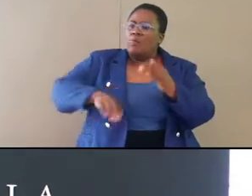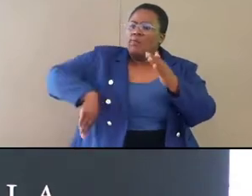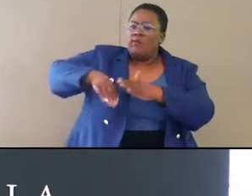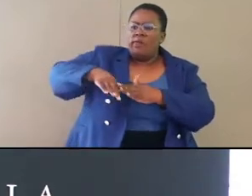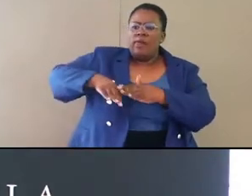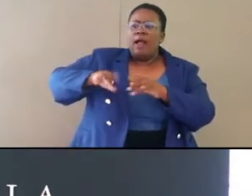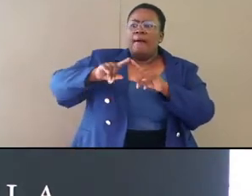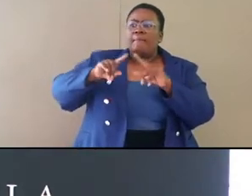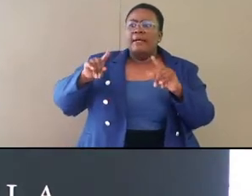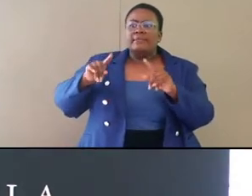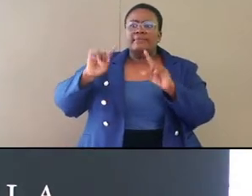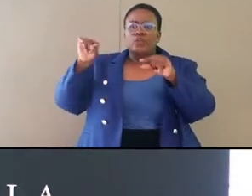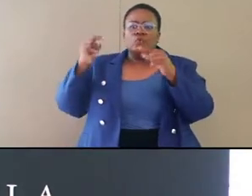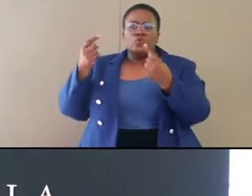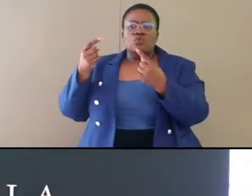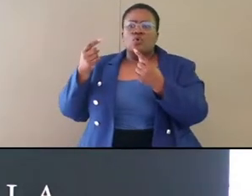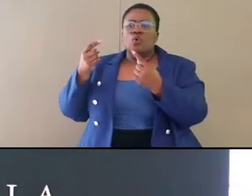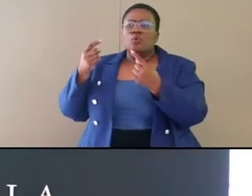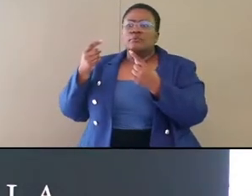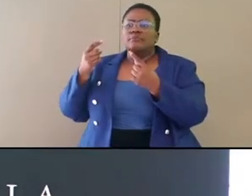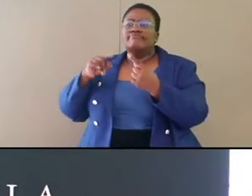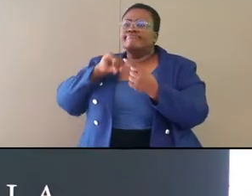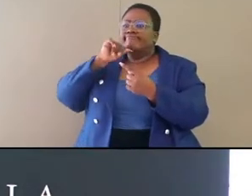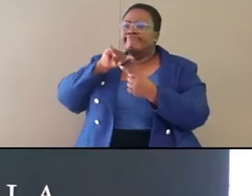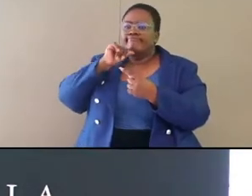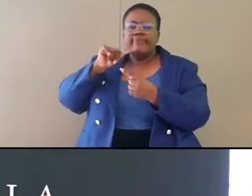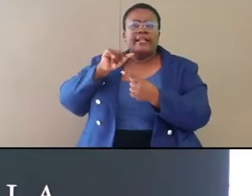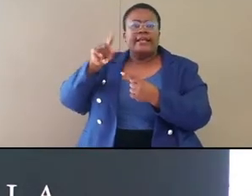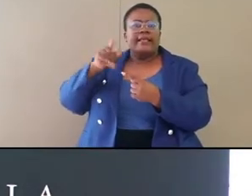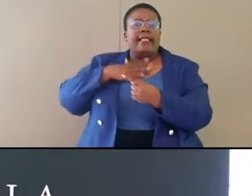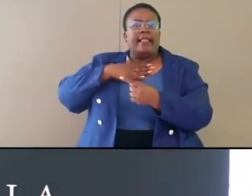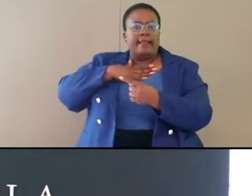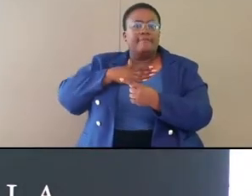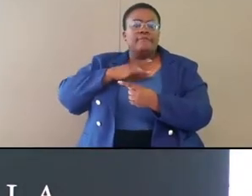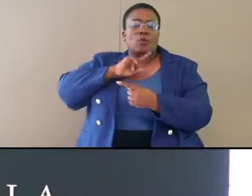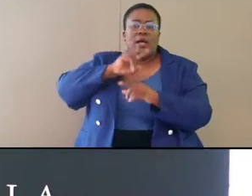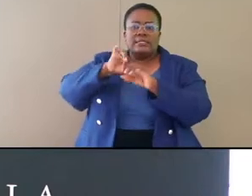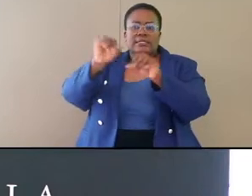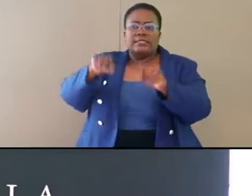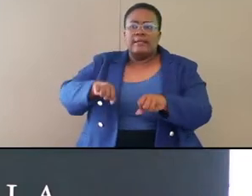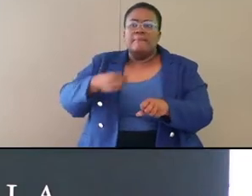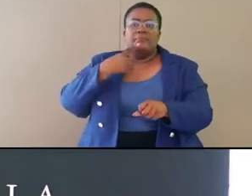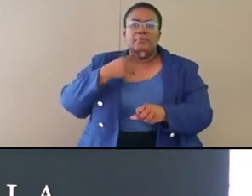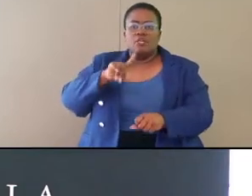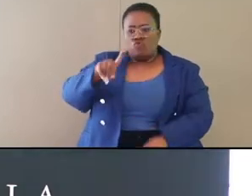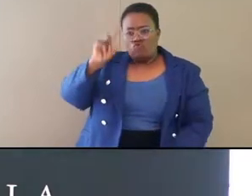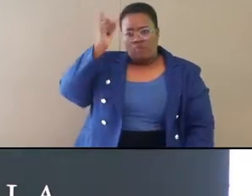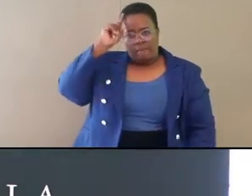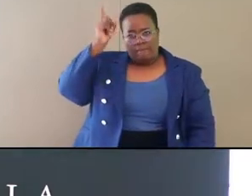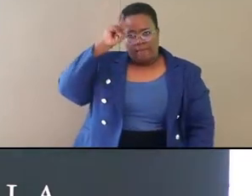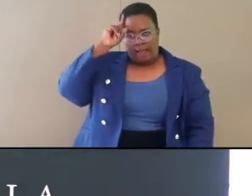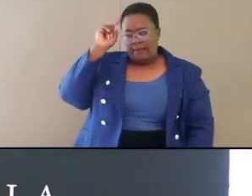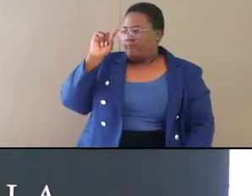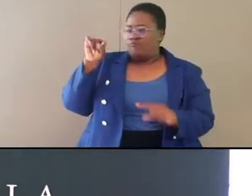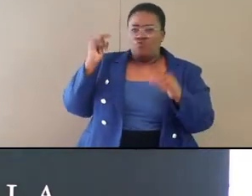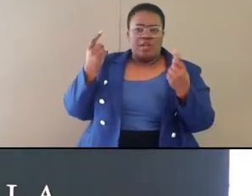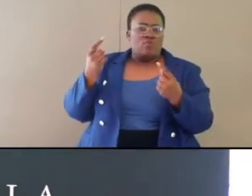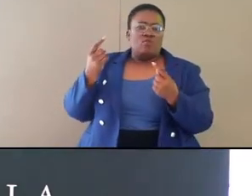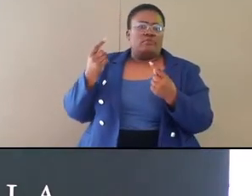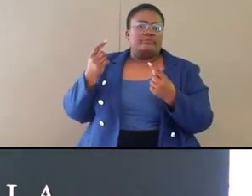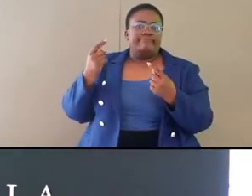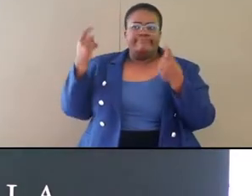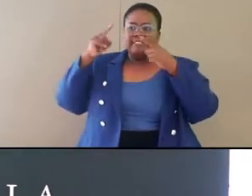could reach anywhere in that cricket no matter how much he loved it. Because the system said, you are black, you cannot go any forward.